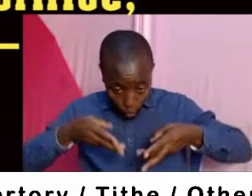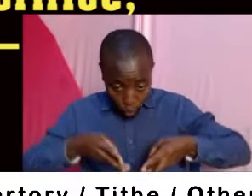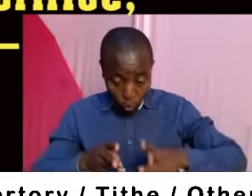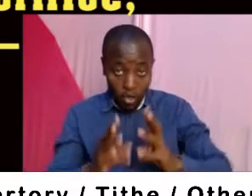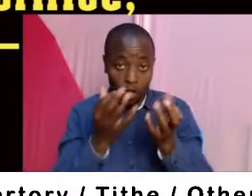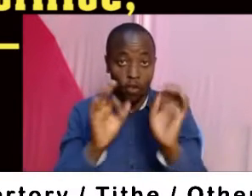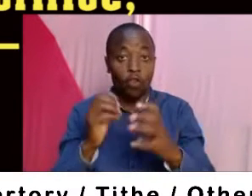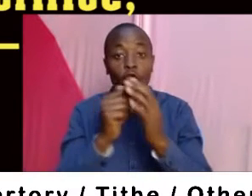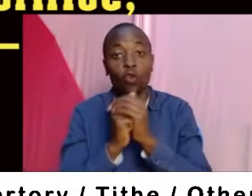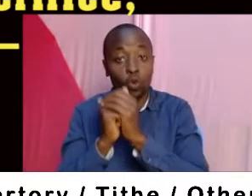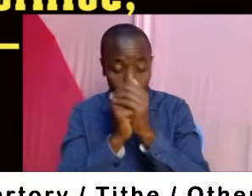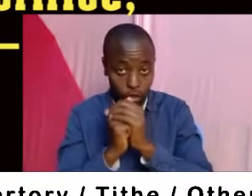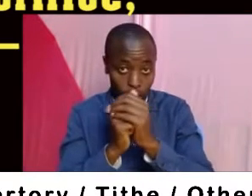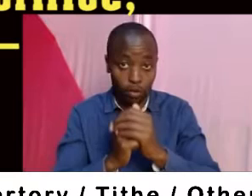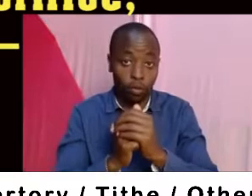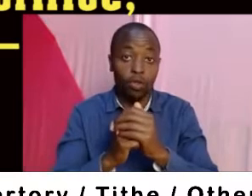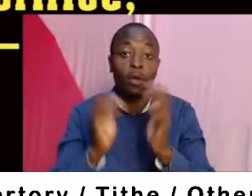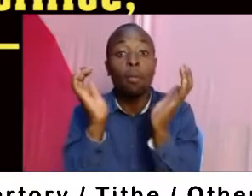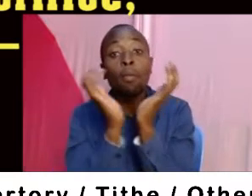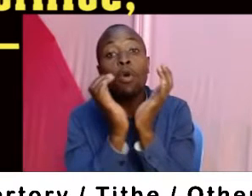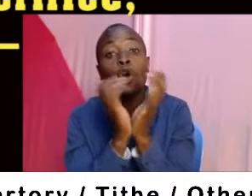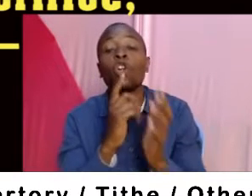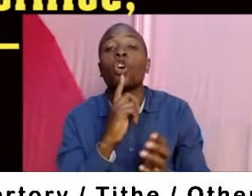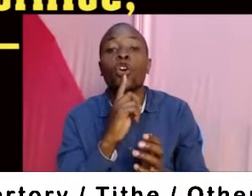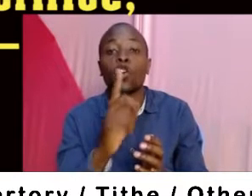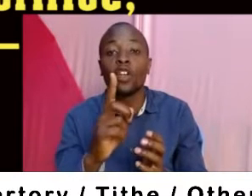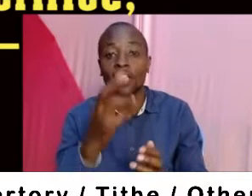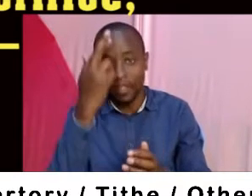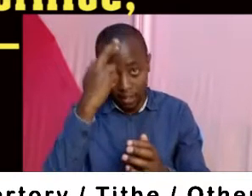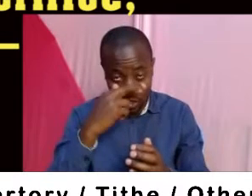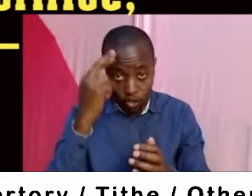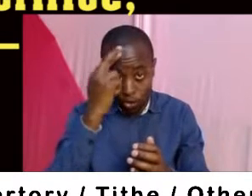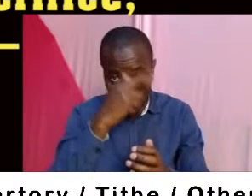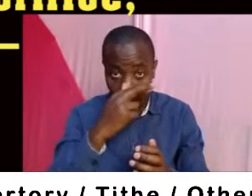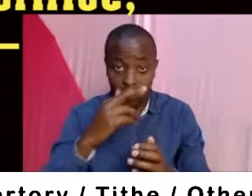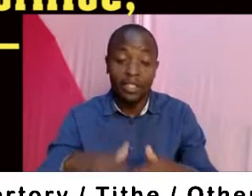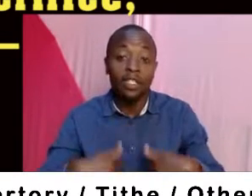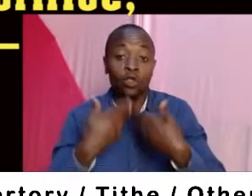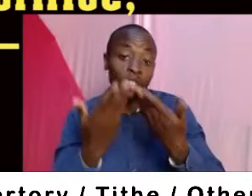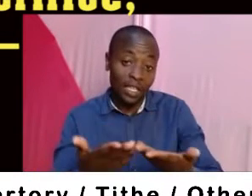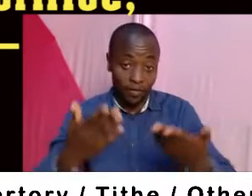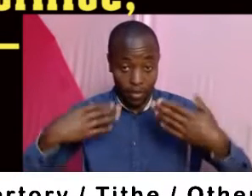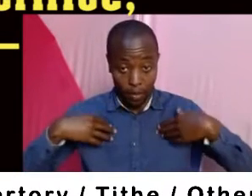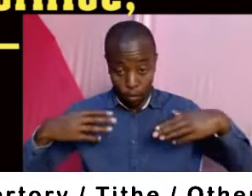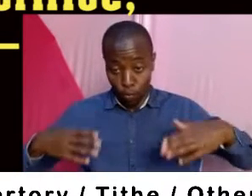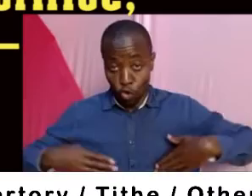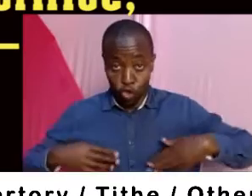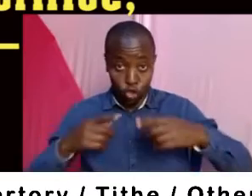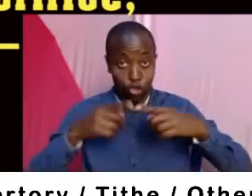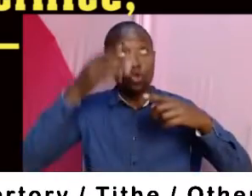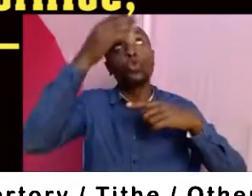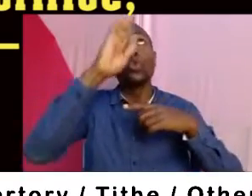worship. This is Paul commanding the Romans that they should offer and give their bodies to God